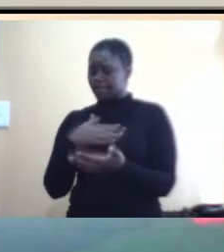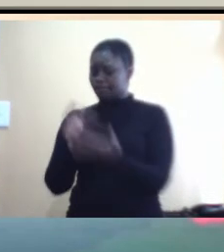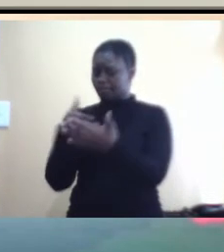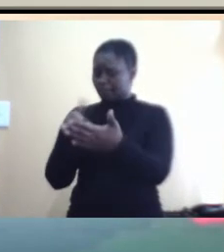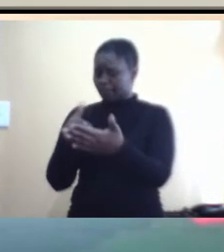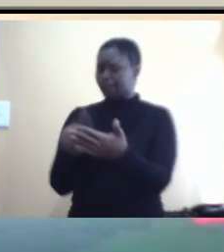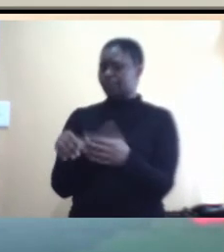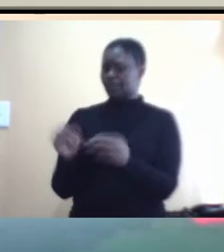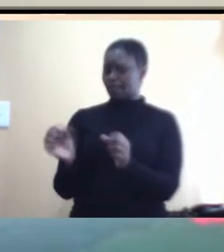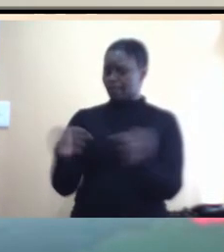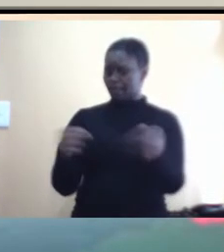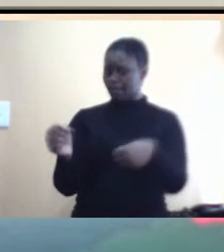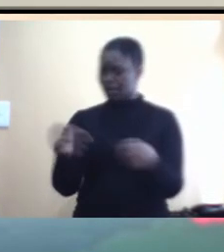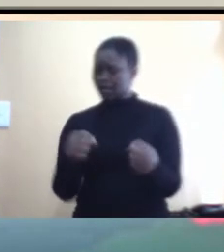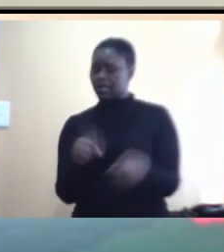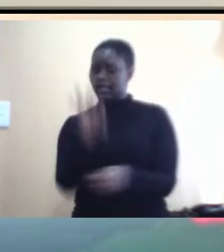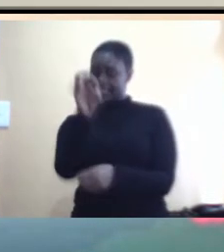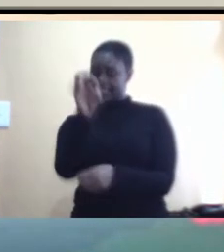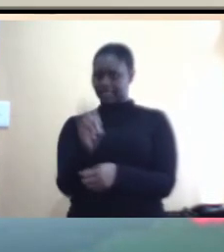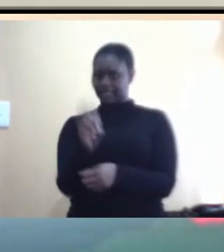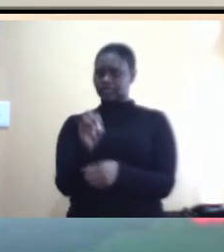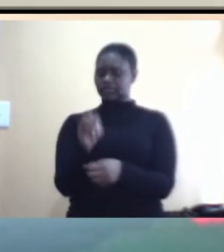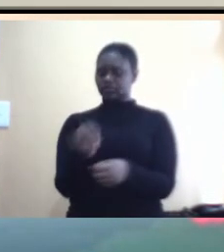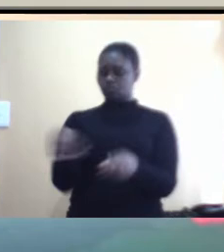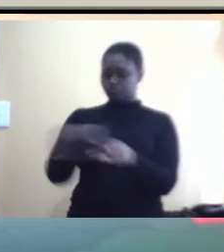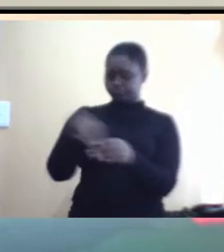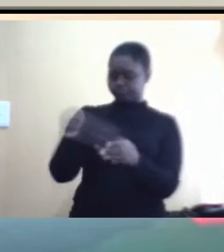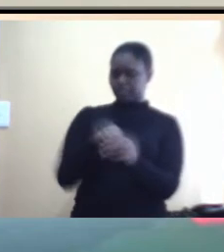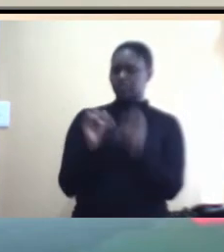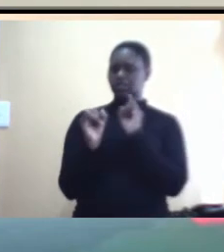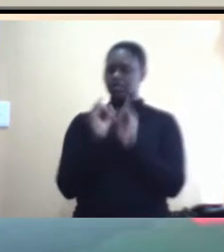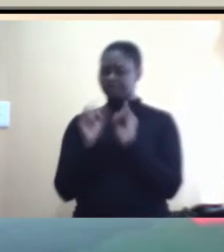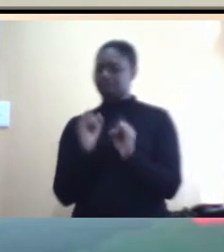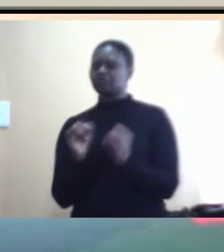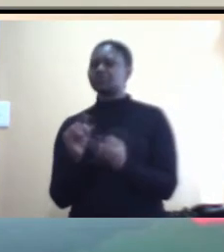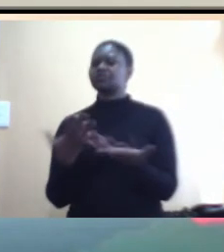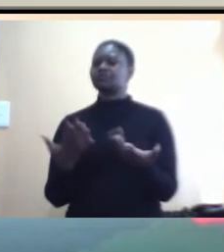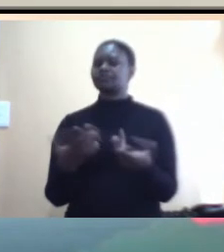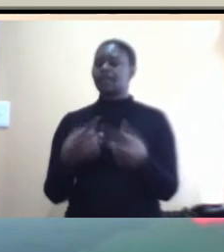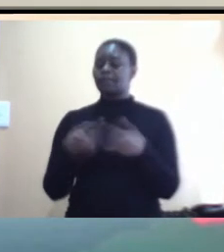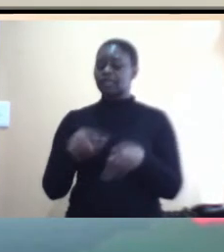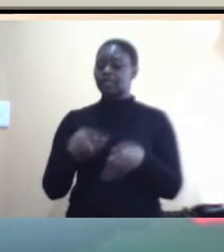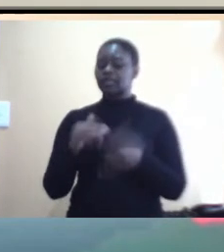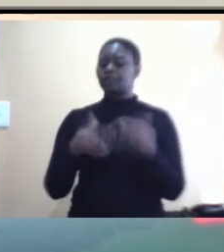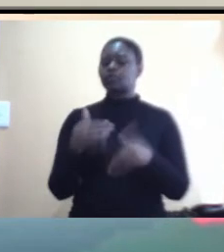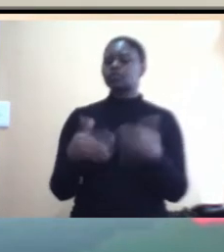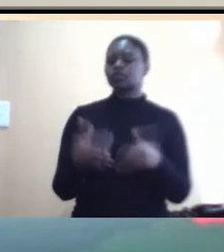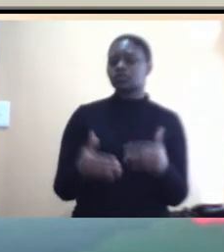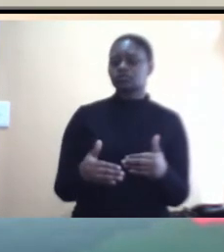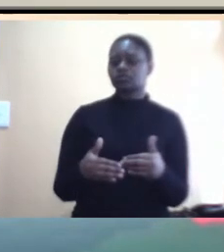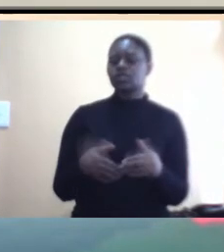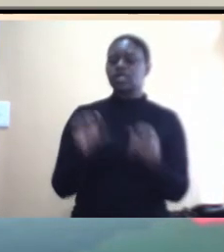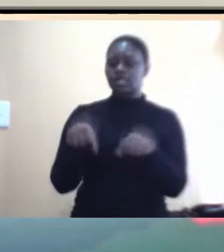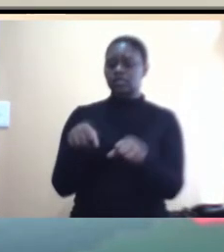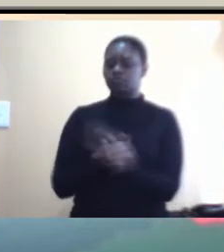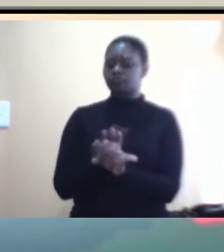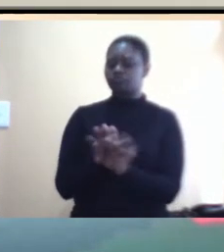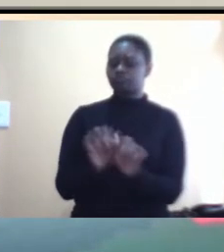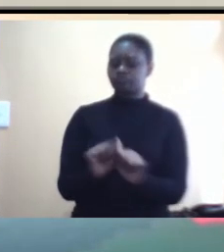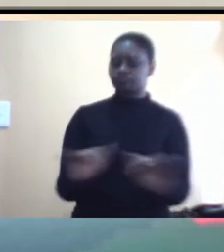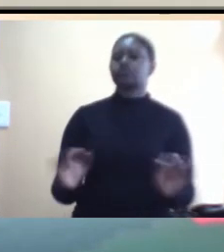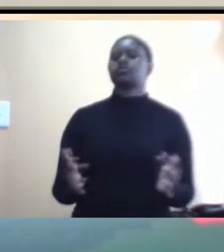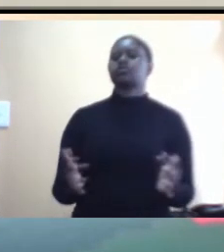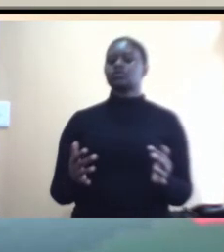which 30 of these were already on the interview stage. However, the process was affected by the